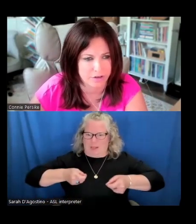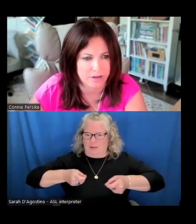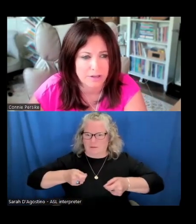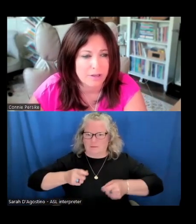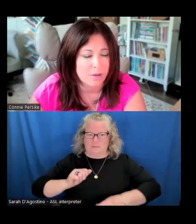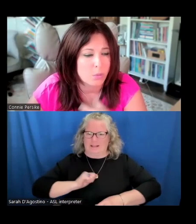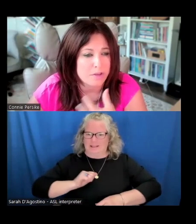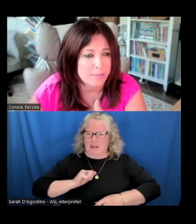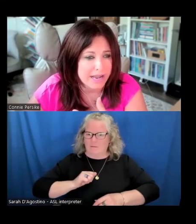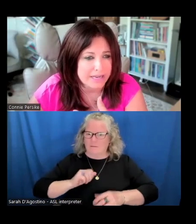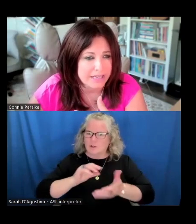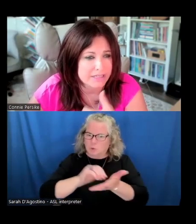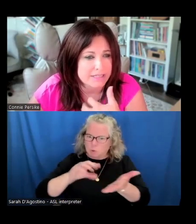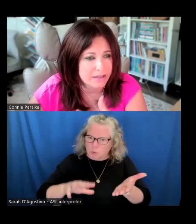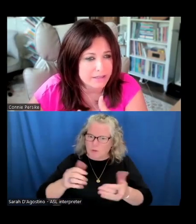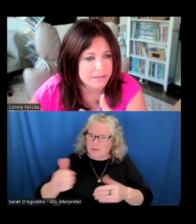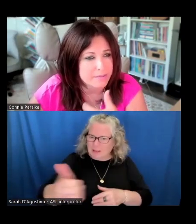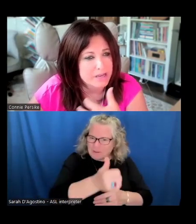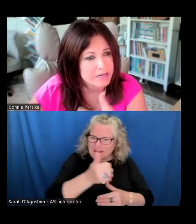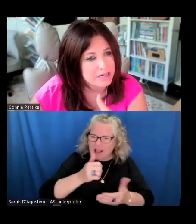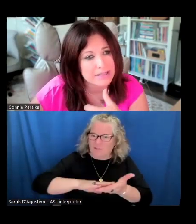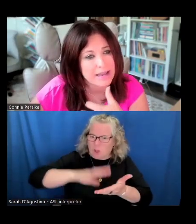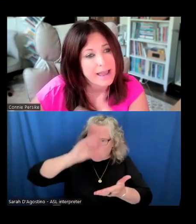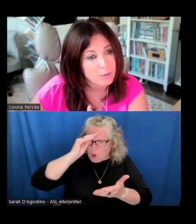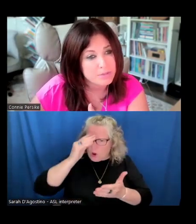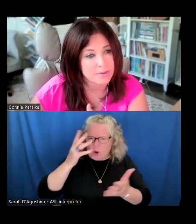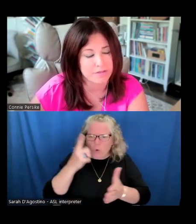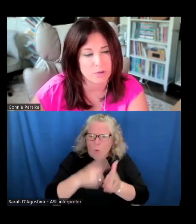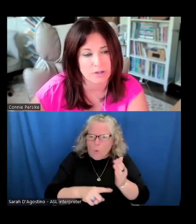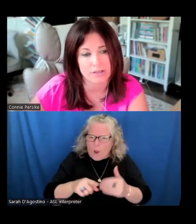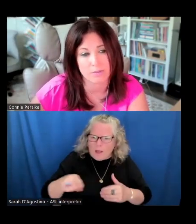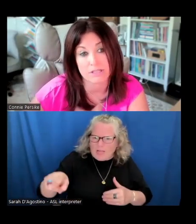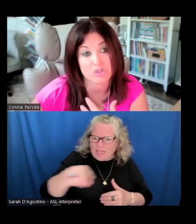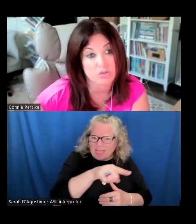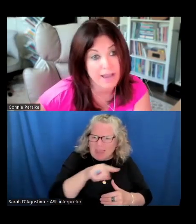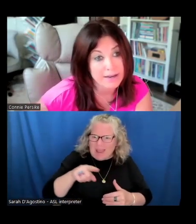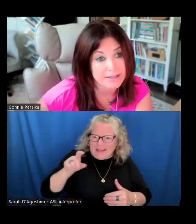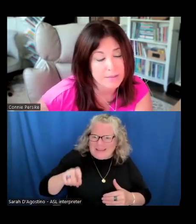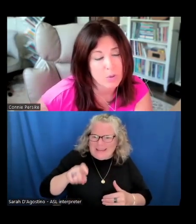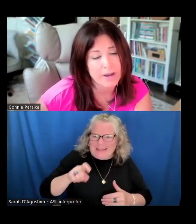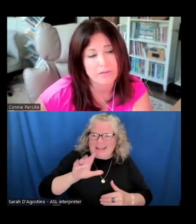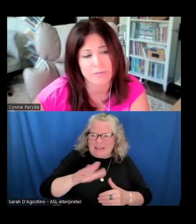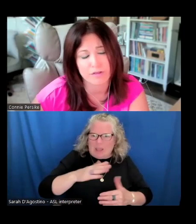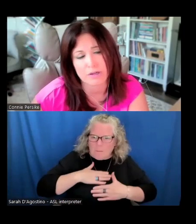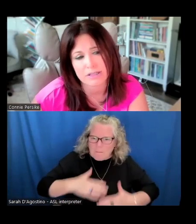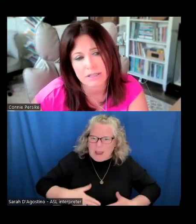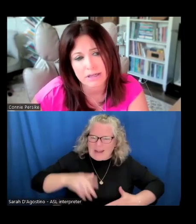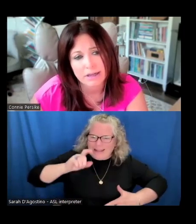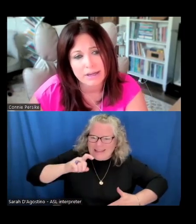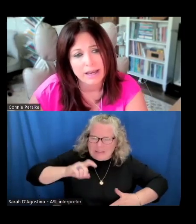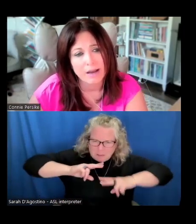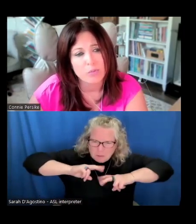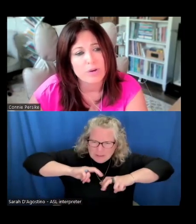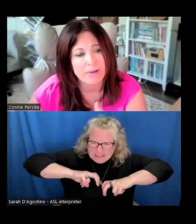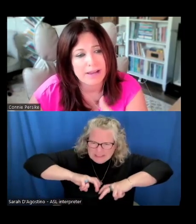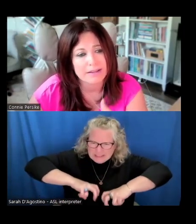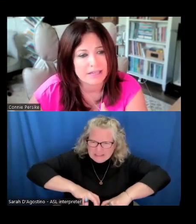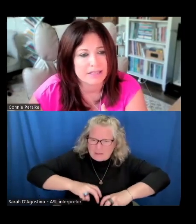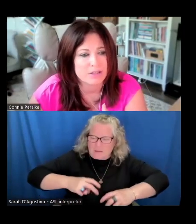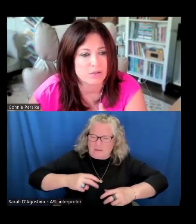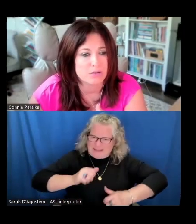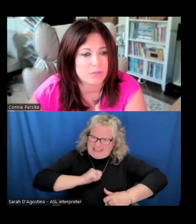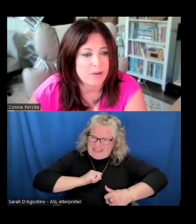to learn, what their body is telling them they need that helps them focus, what distracts them away from focusing. We